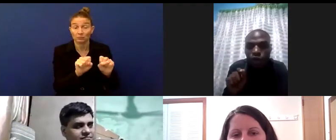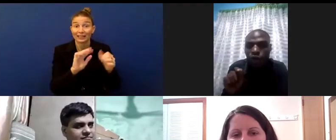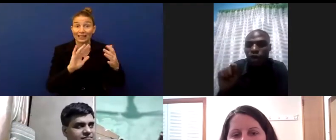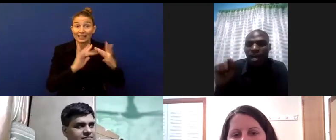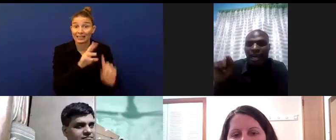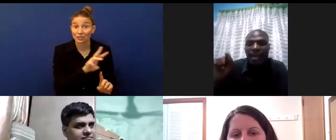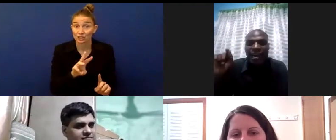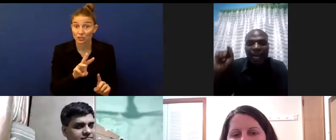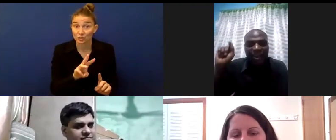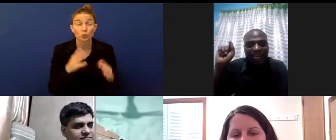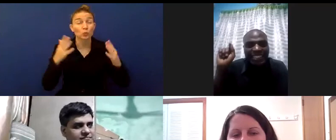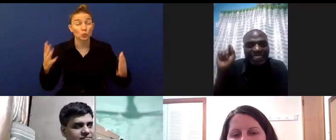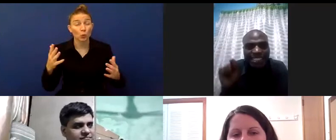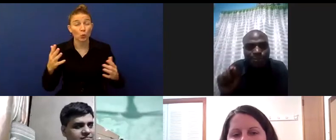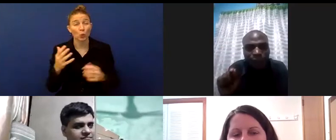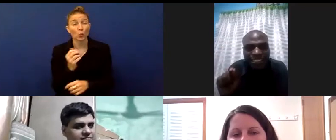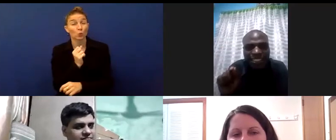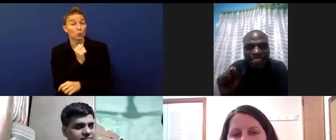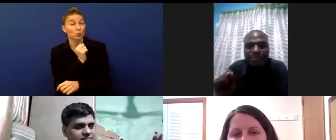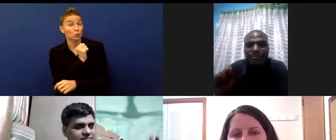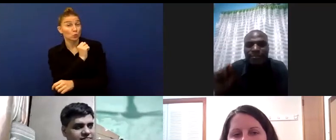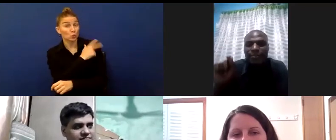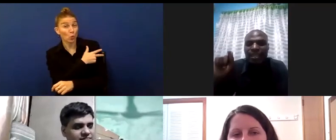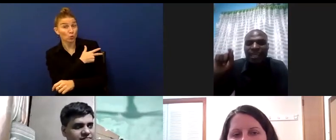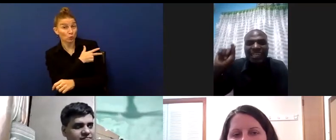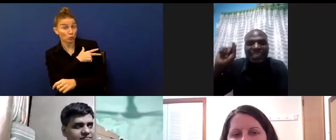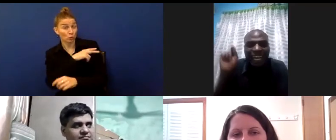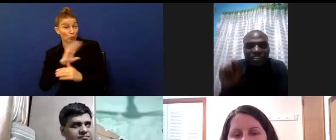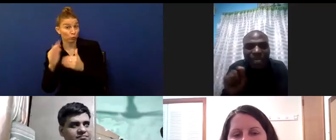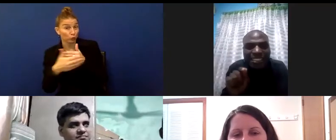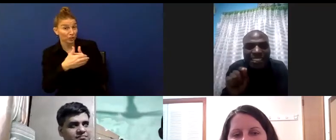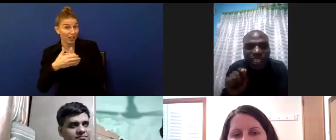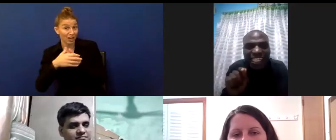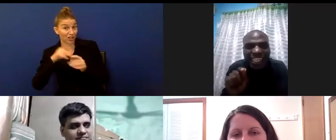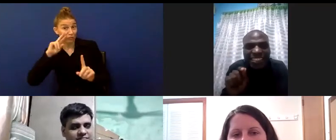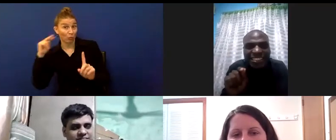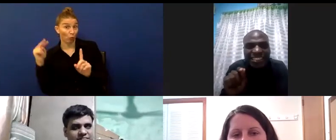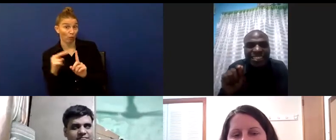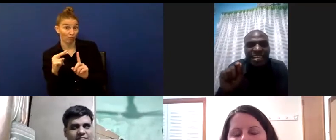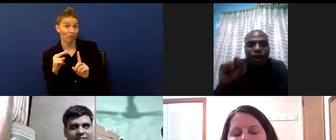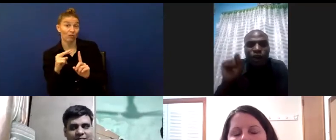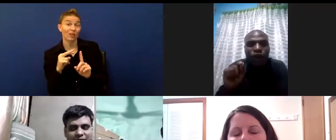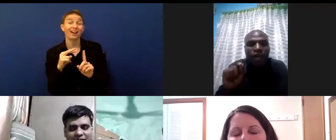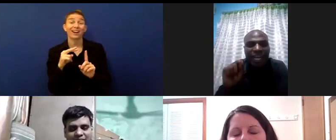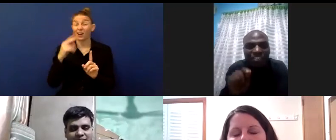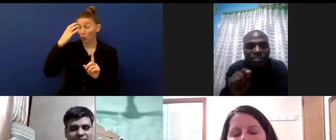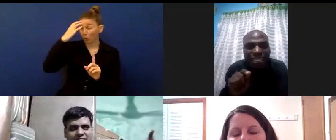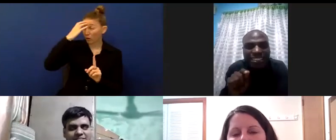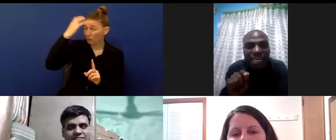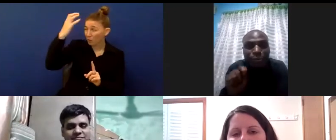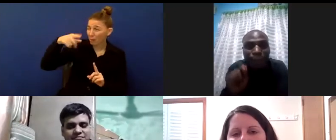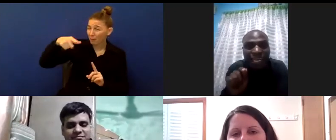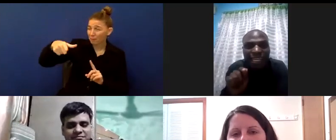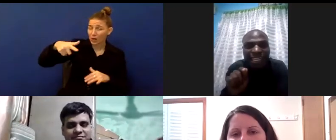angle, it exposed the government's weakness or